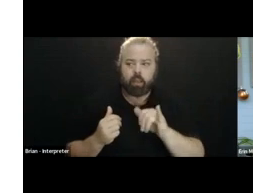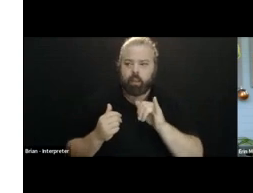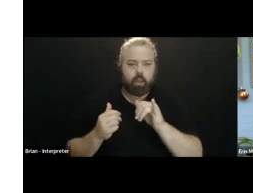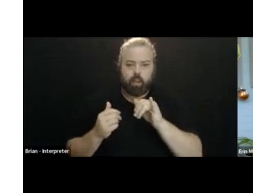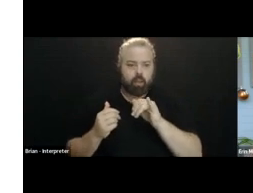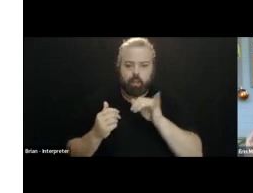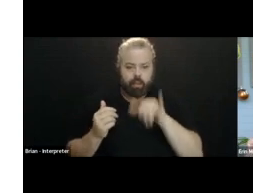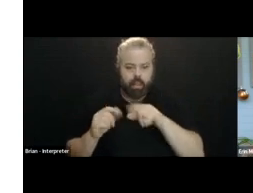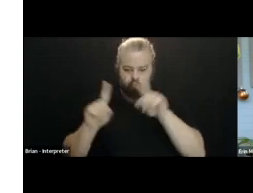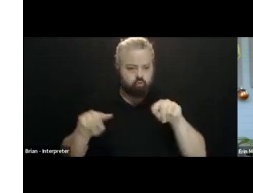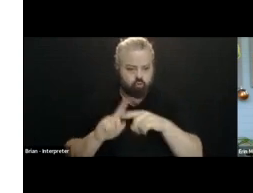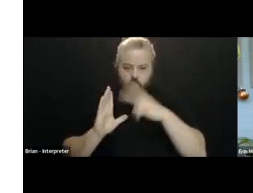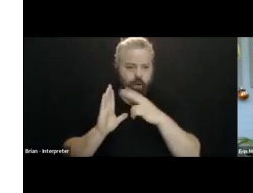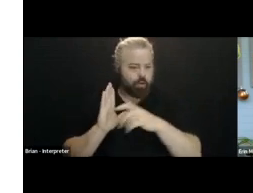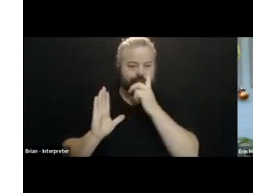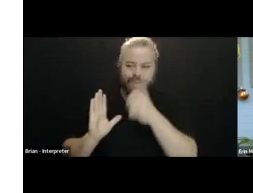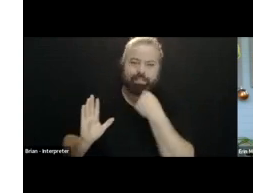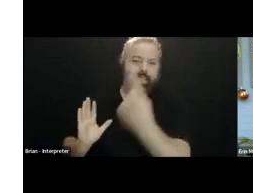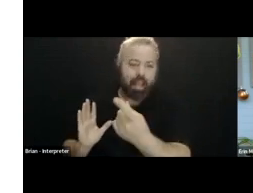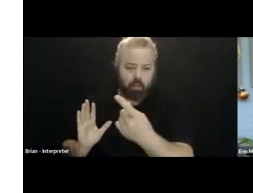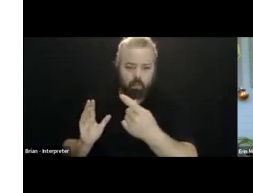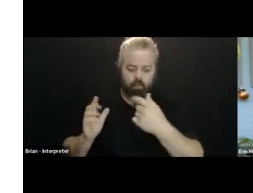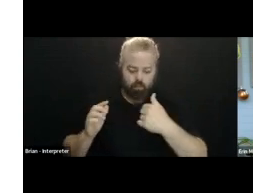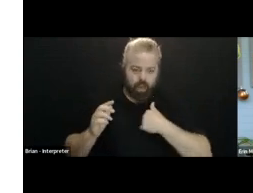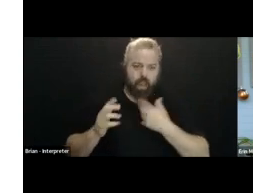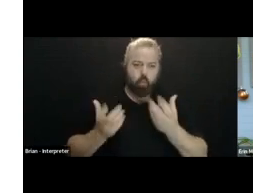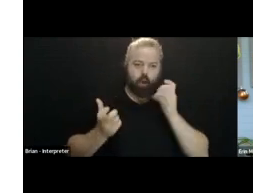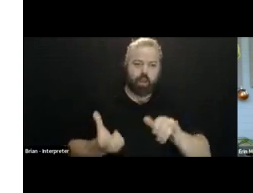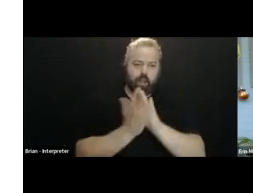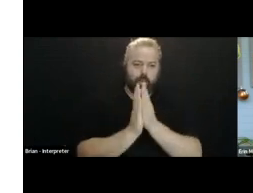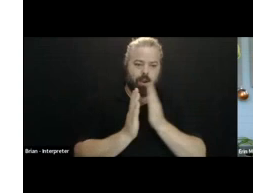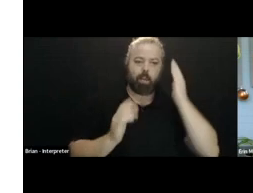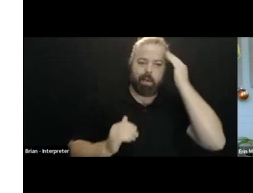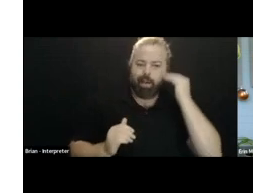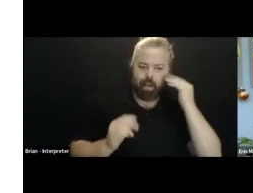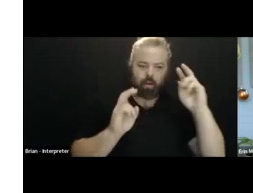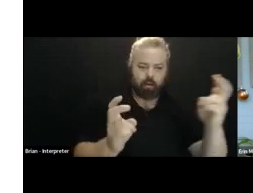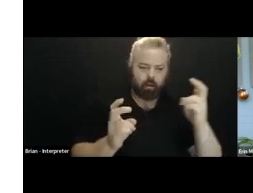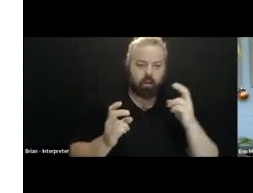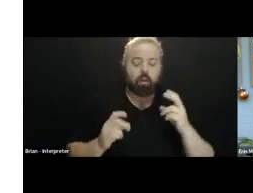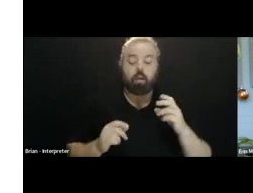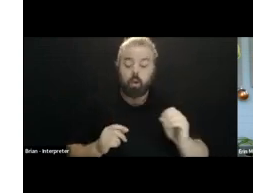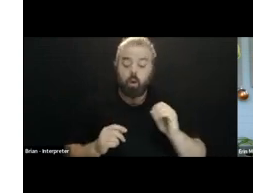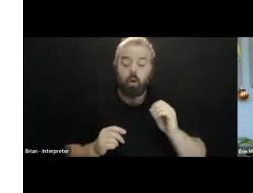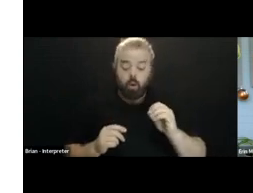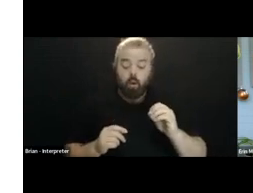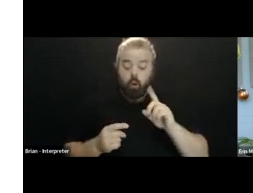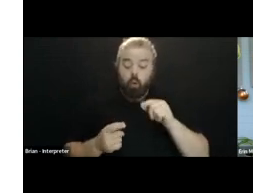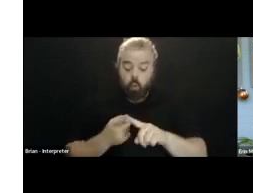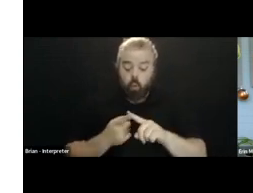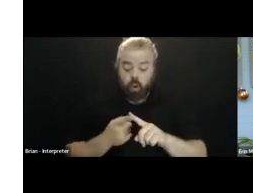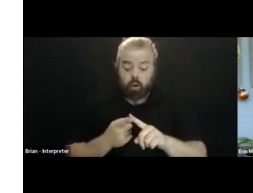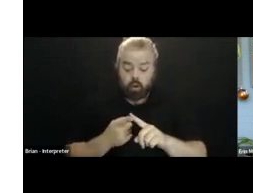had made it a heading in my own mind. So as you set about creating a structure for your document,